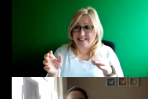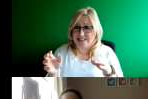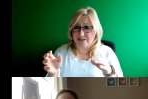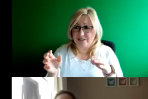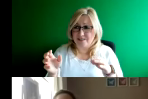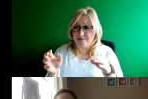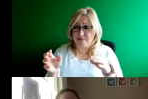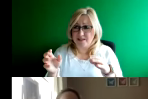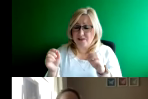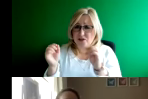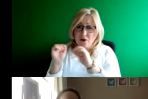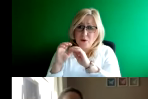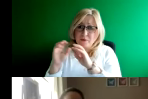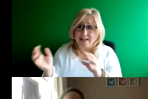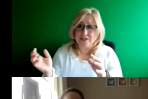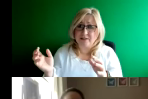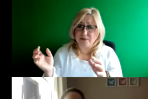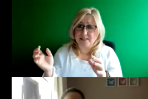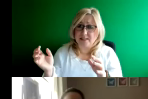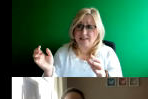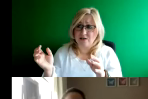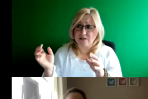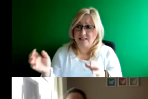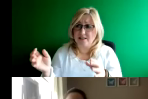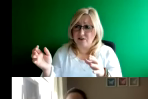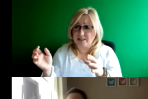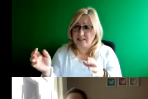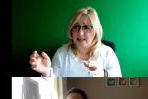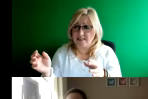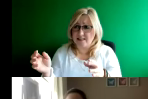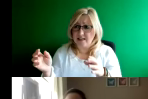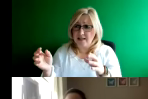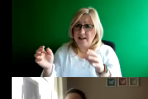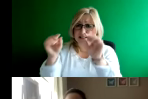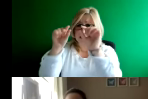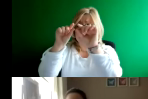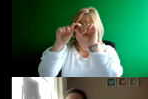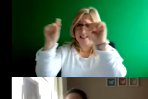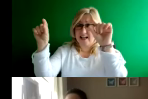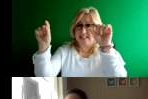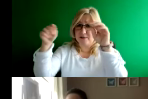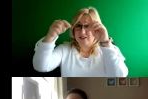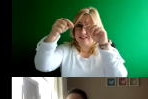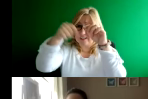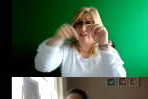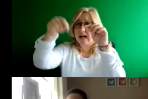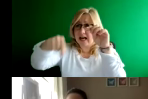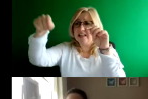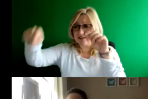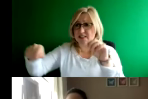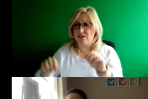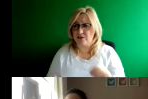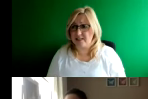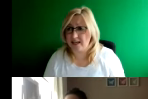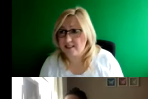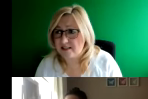analyze that discourse? Yeah, so there's a whole branch of linguistics called discourse analysis. And, if that's a heading, well, then you've got different